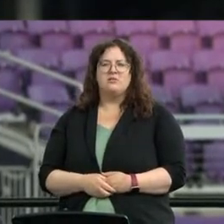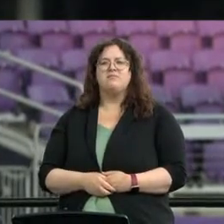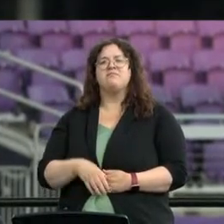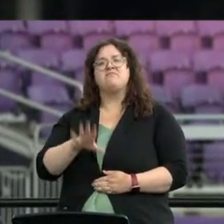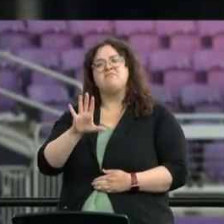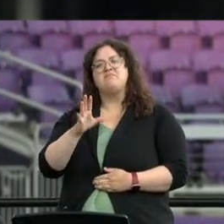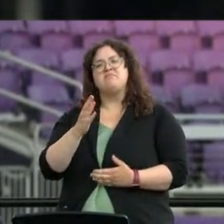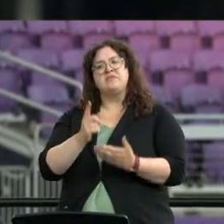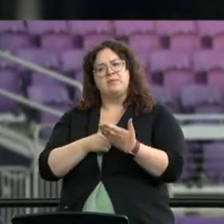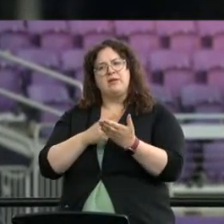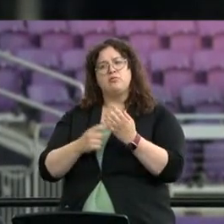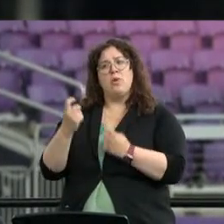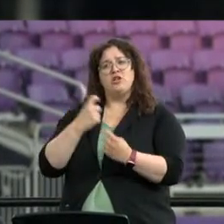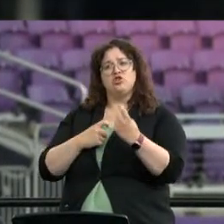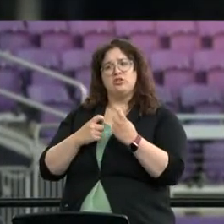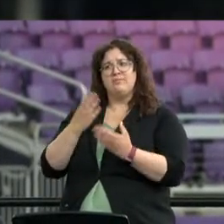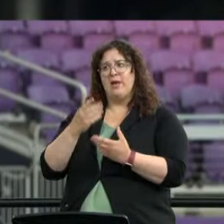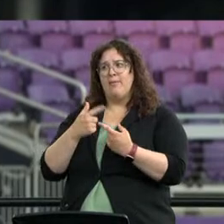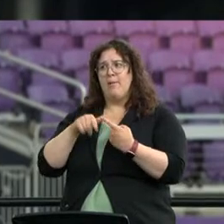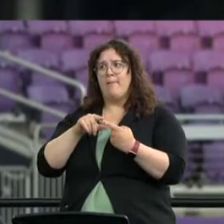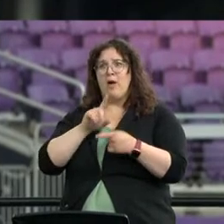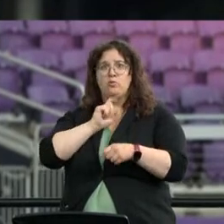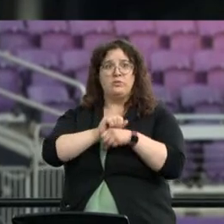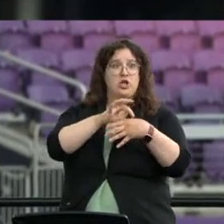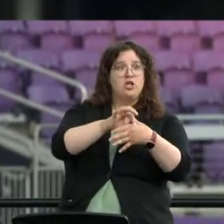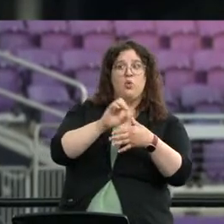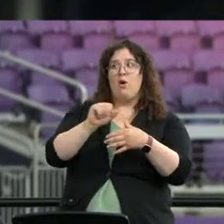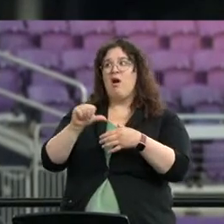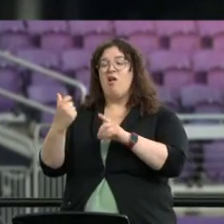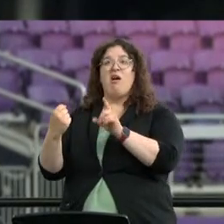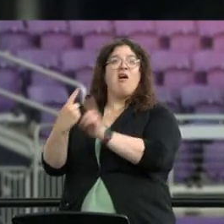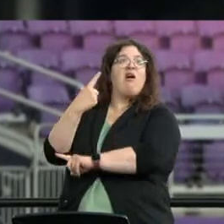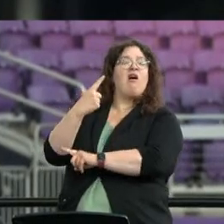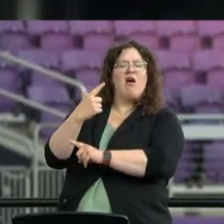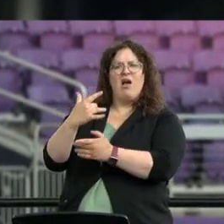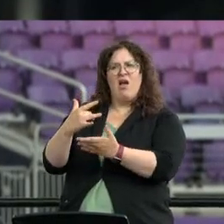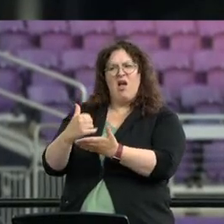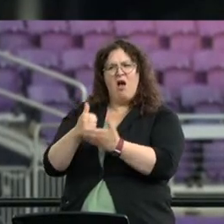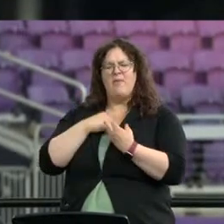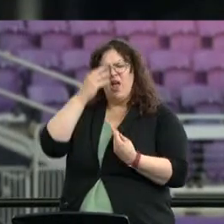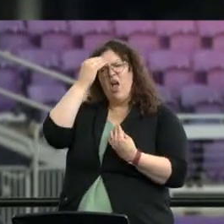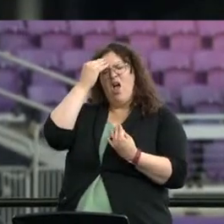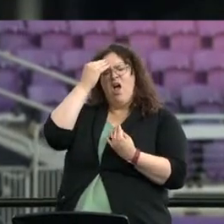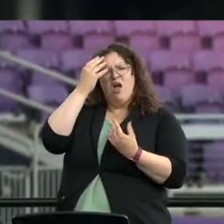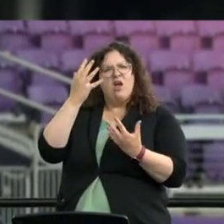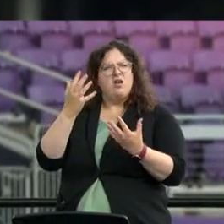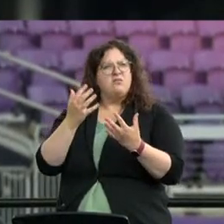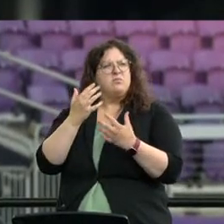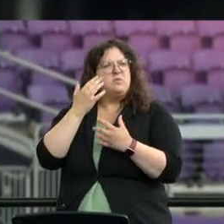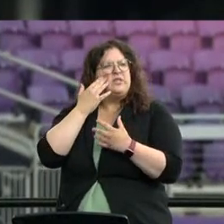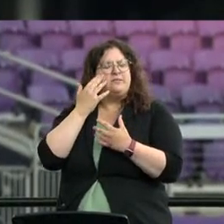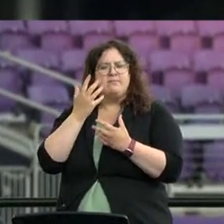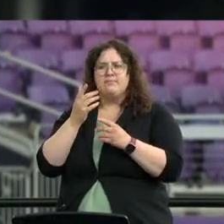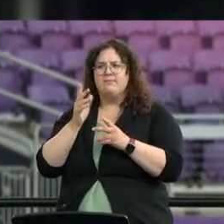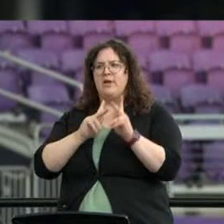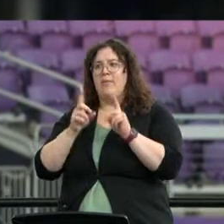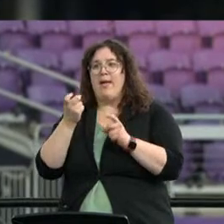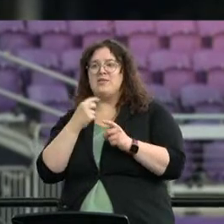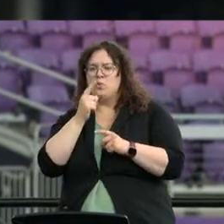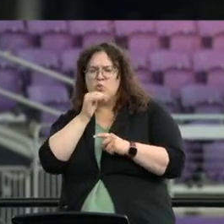of these questions, whether about content or otherwise, stimulate the mind of a teacher quite like, who is your favorite